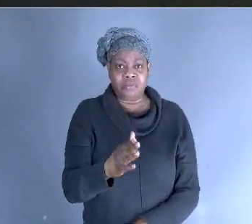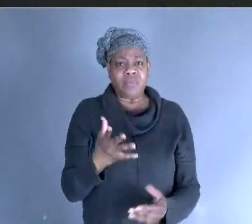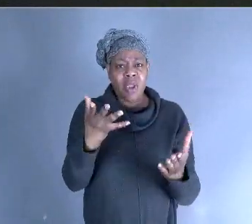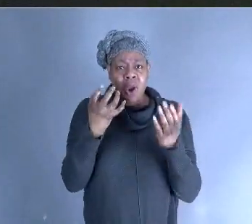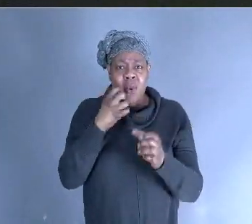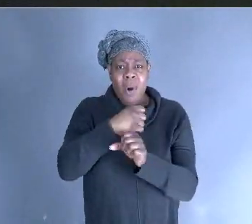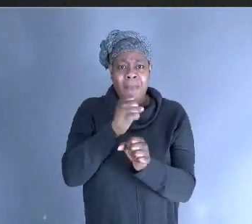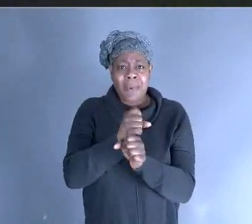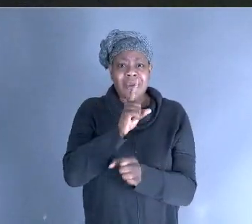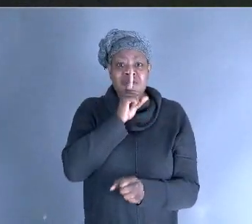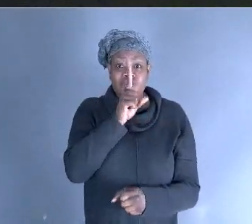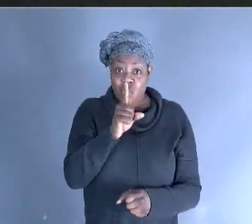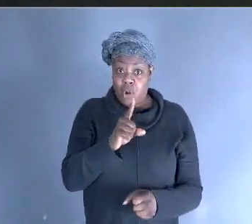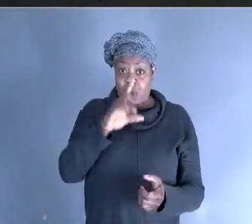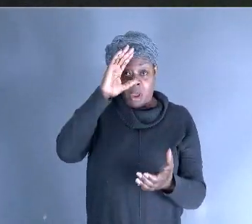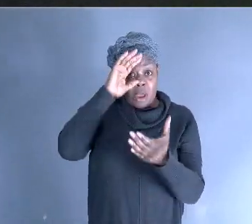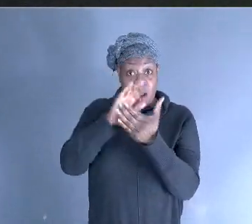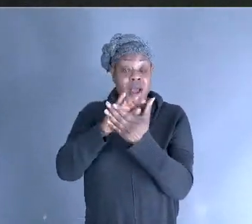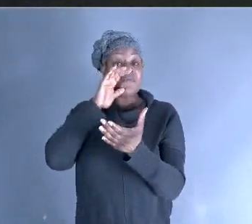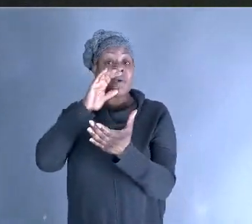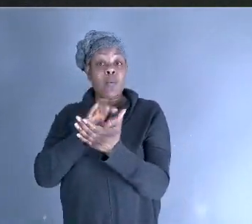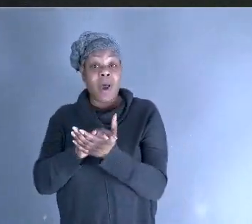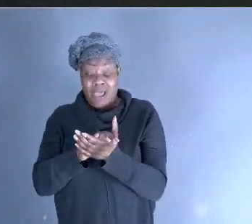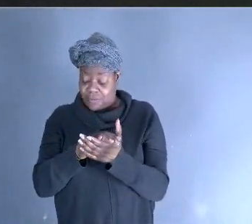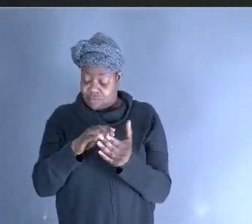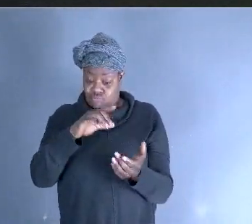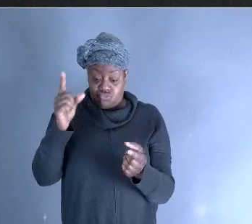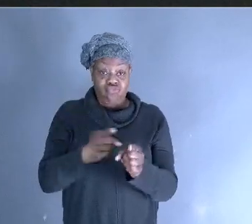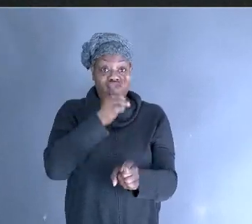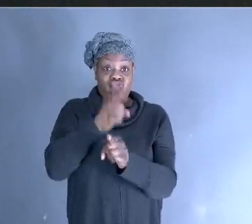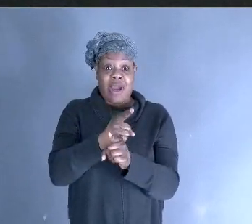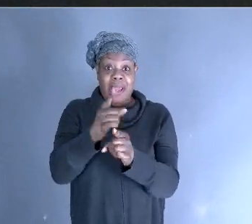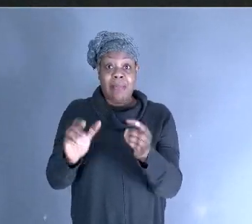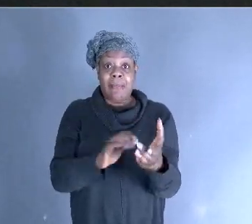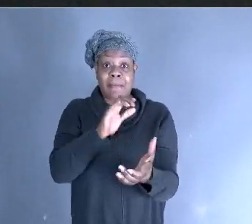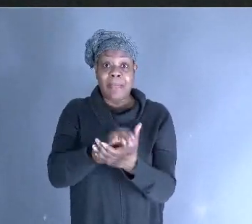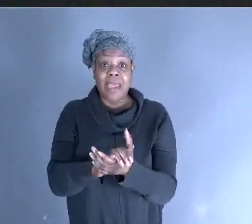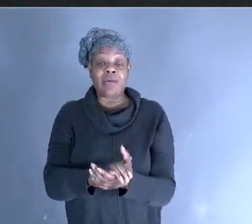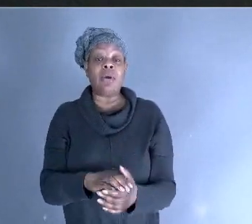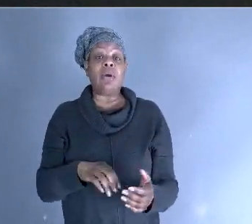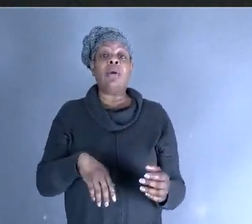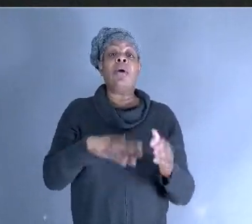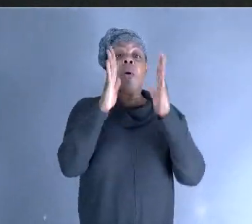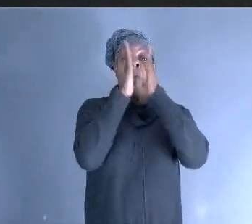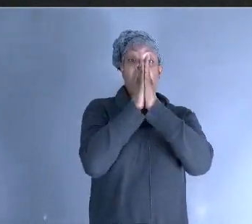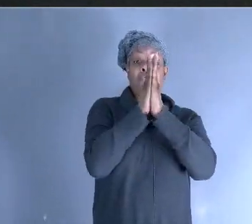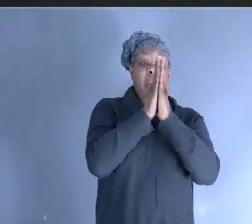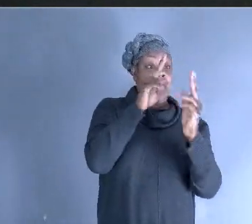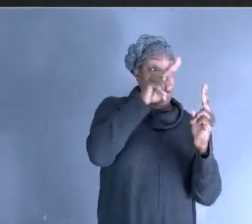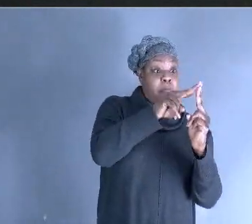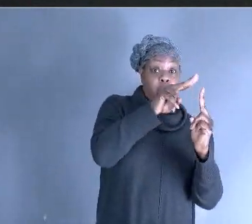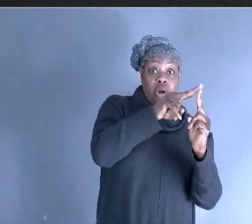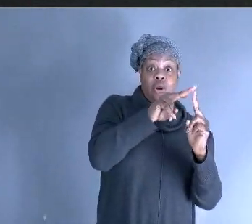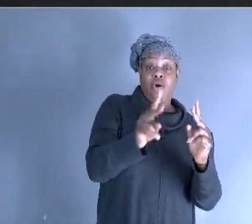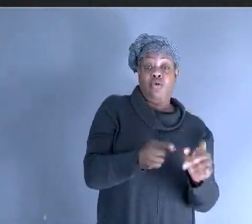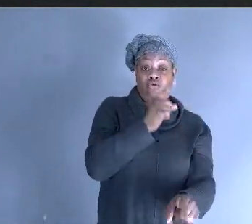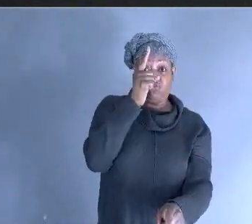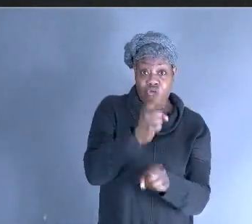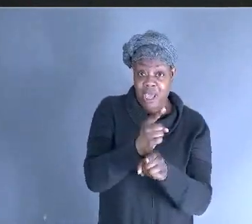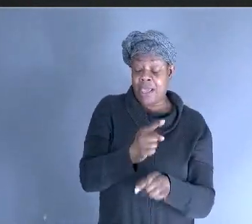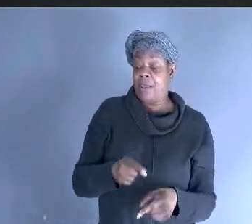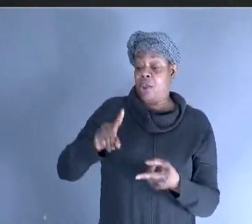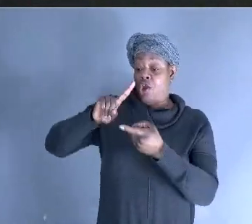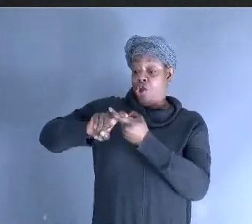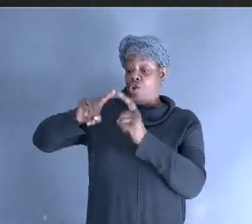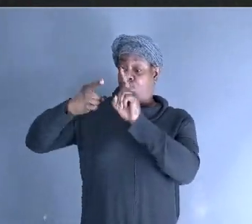you are married to the right person. I want to make sure that you have the right prayer partner. I want to make sure that you have the right friends. That when